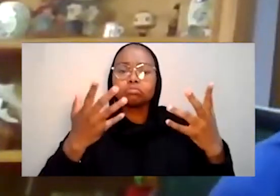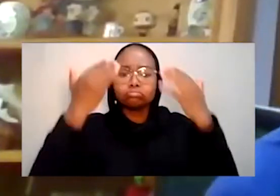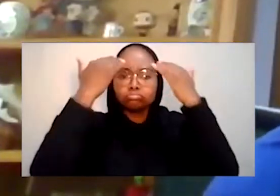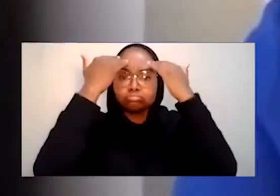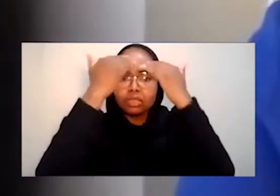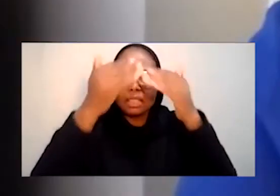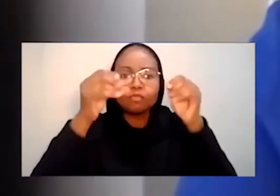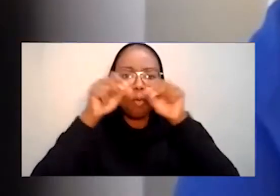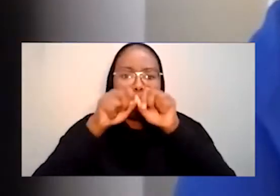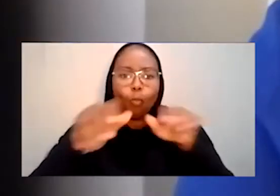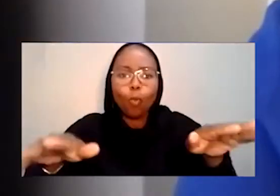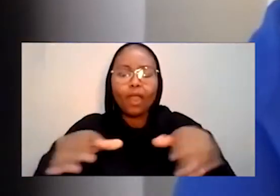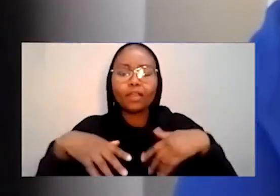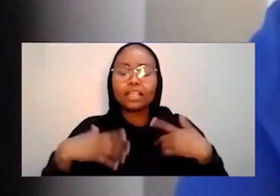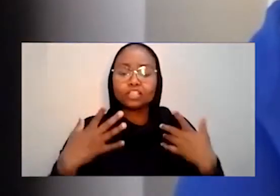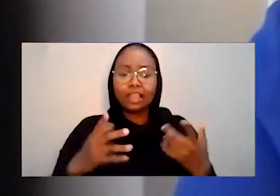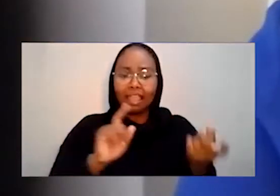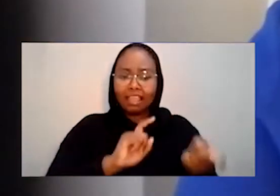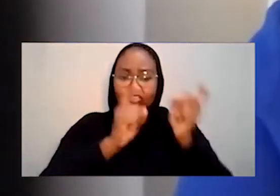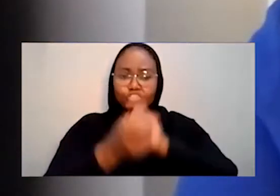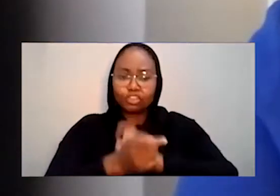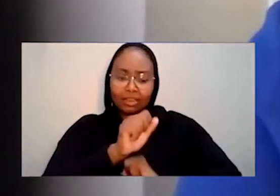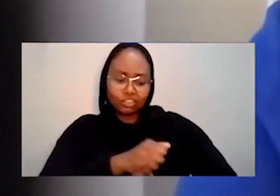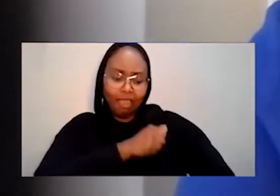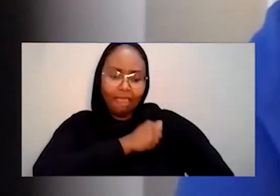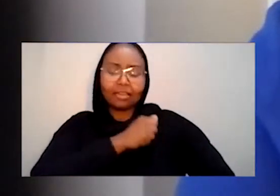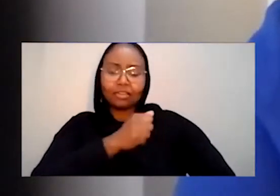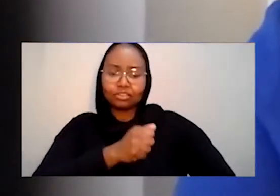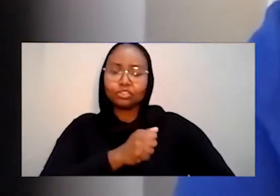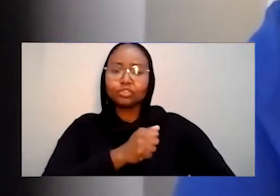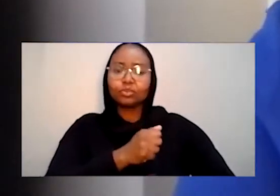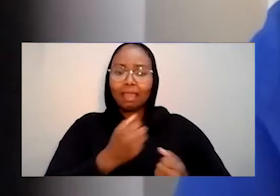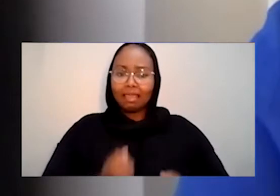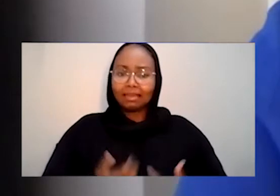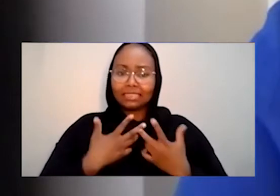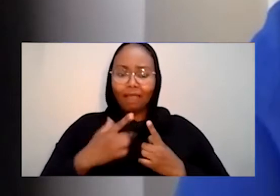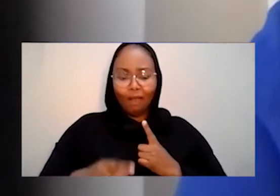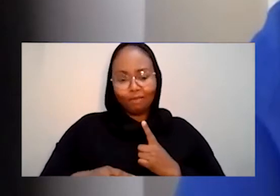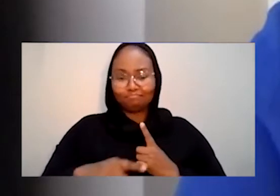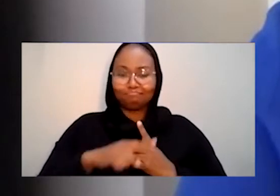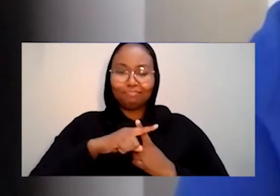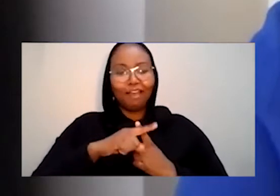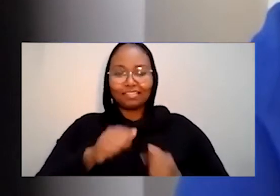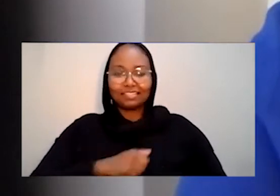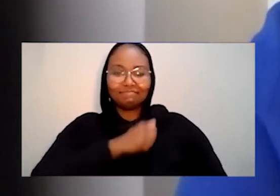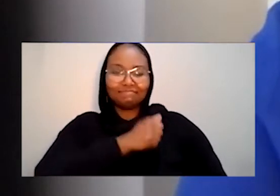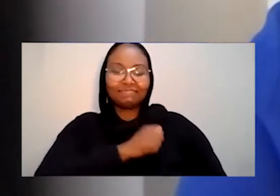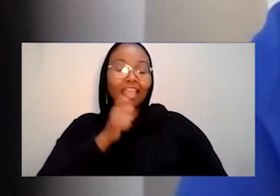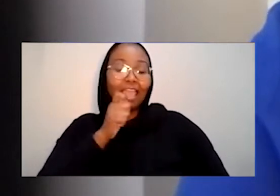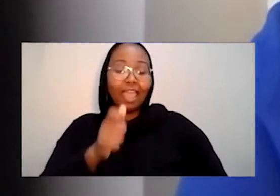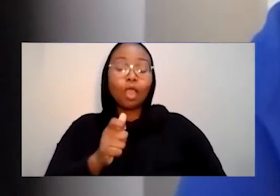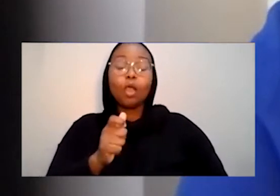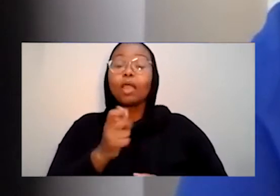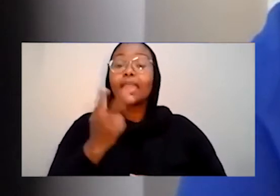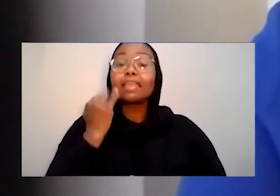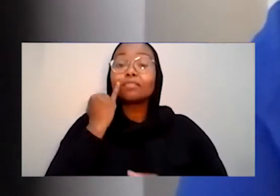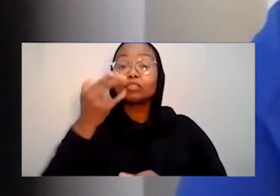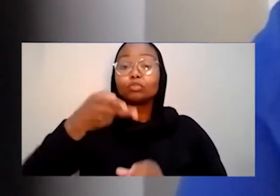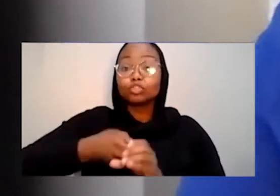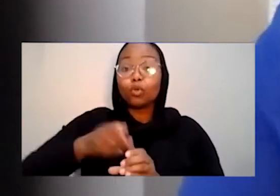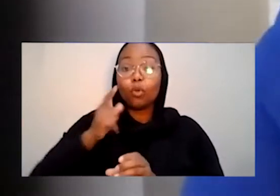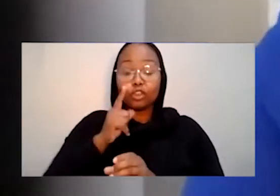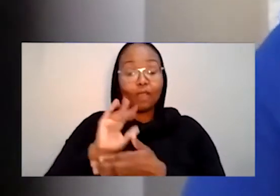attitudes, and hopefully inspire positive action. When you join, you'll receive access to the film and a digital screening toolkit packed